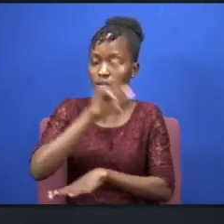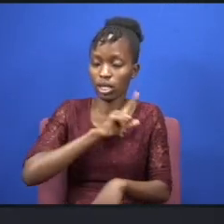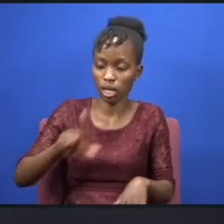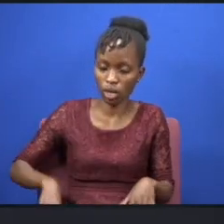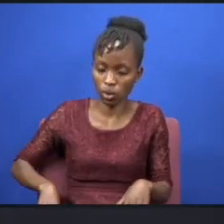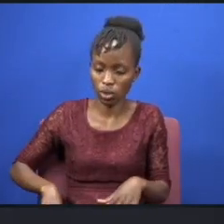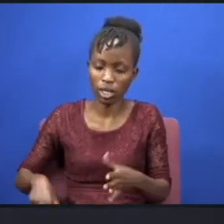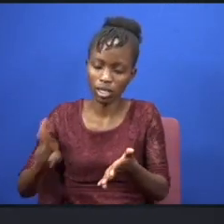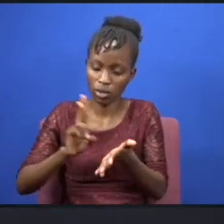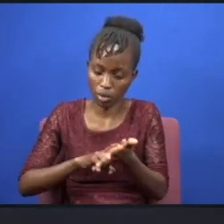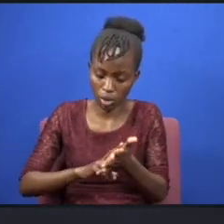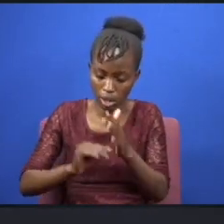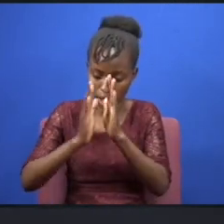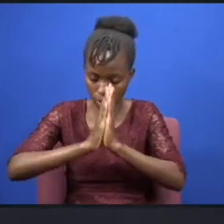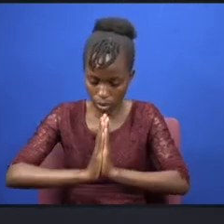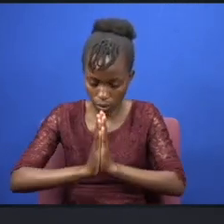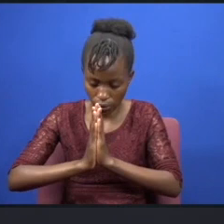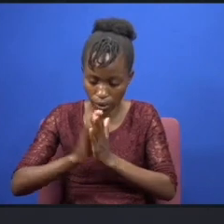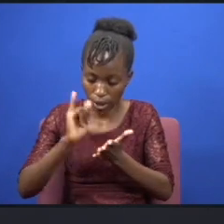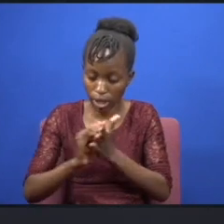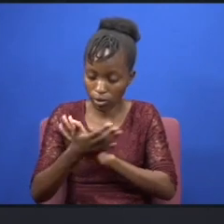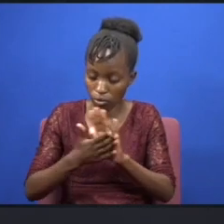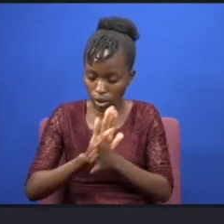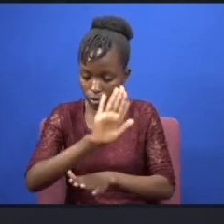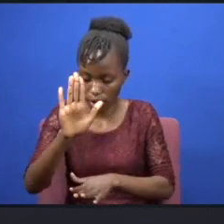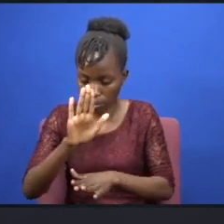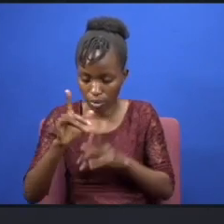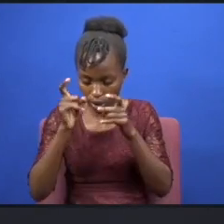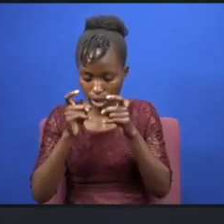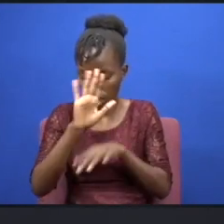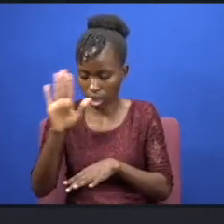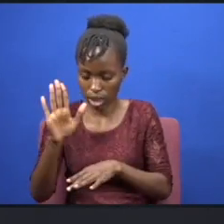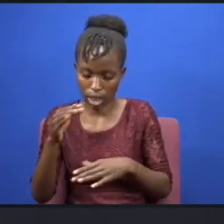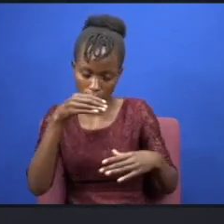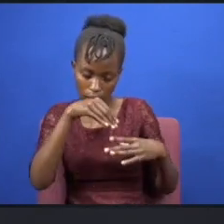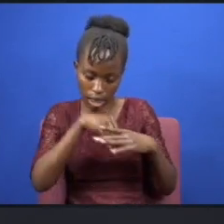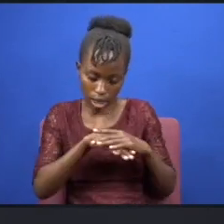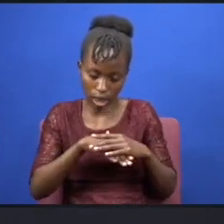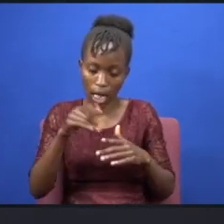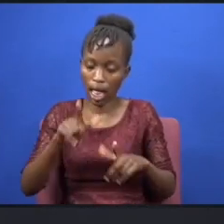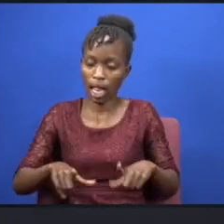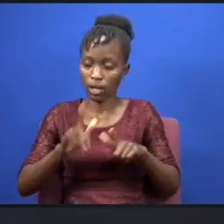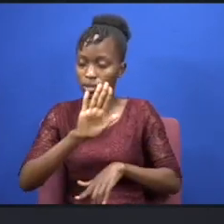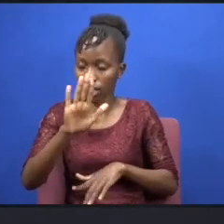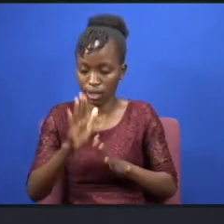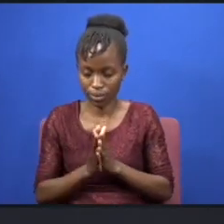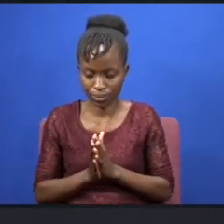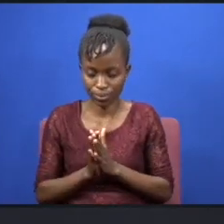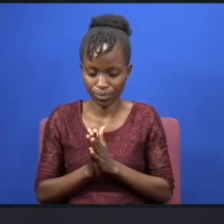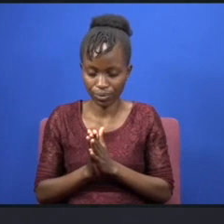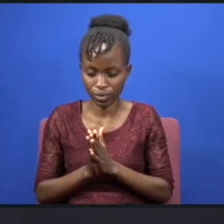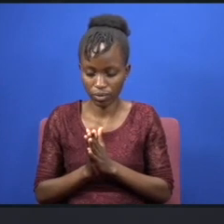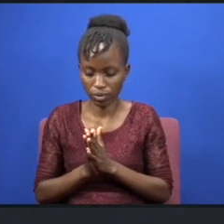that as they repeat these words, that you will forgive them their sins and come into their lives forevermore. And if any one of